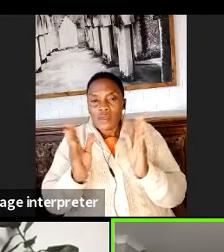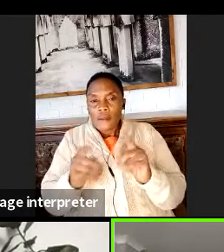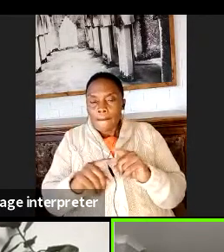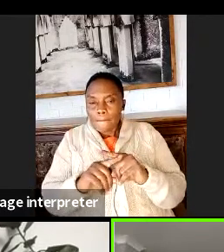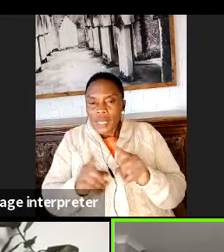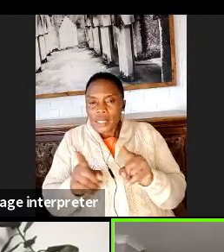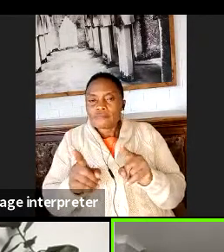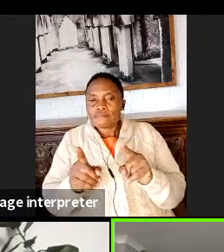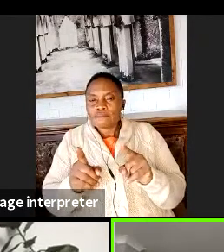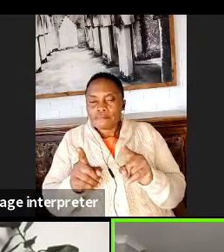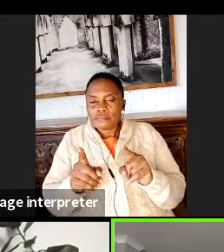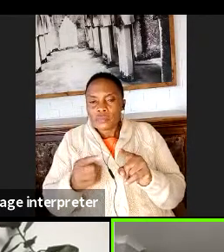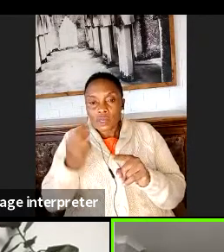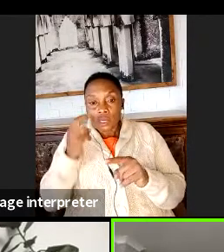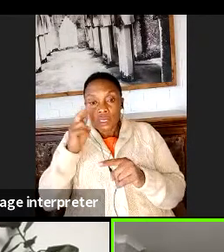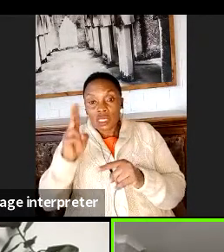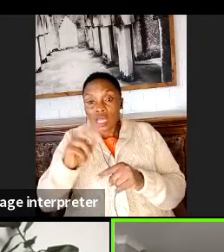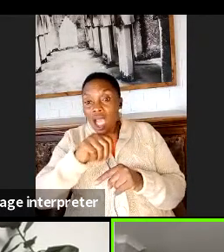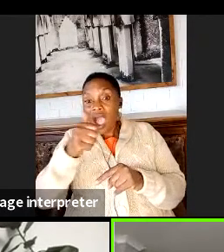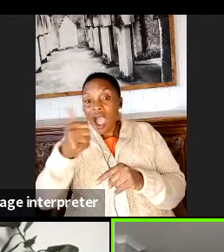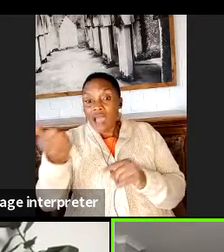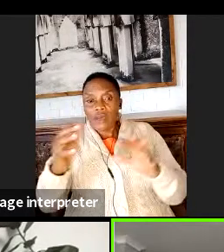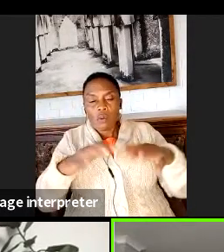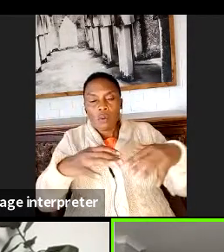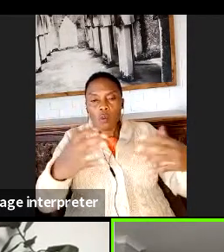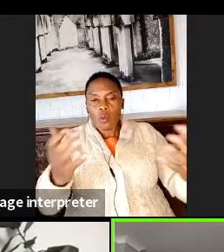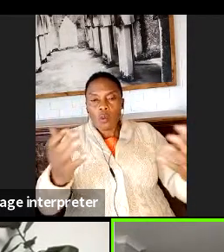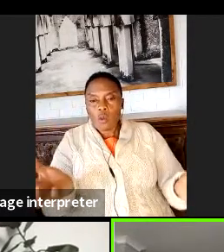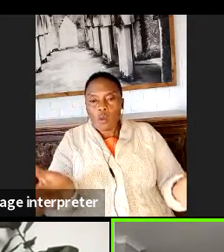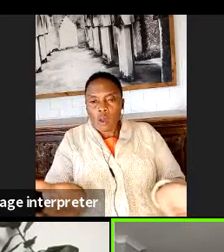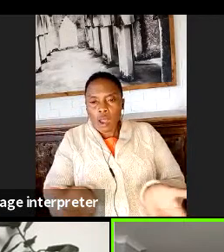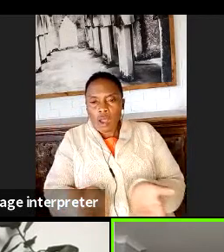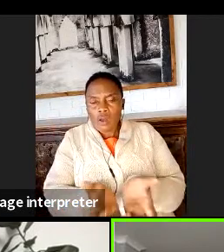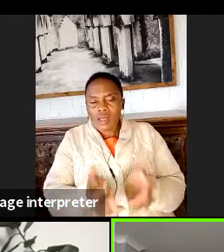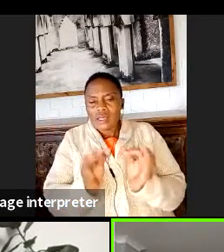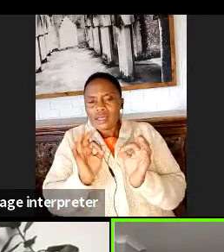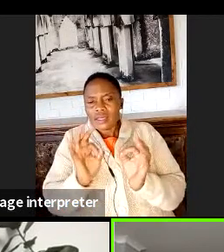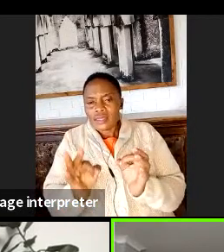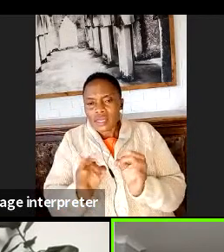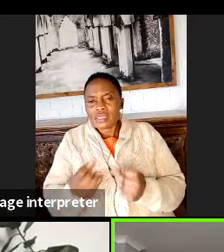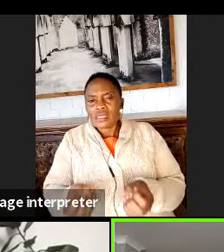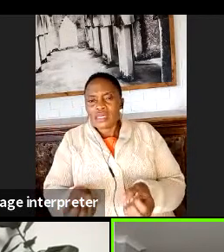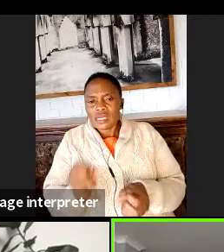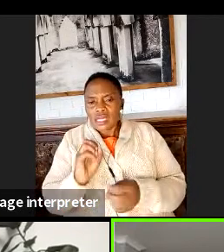also looking at other wider variety of indicators that would